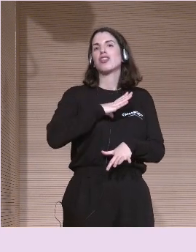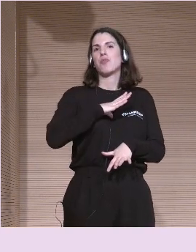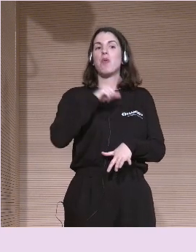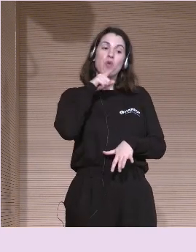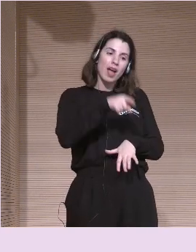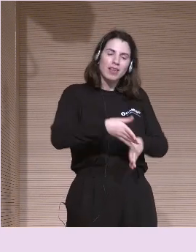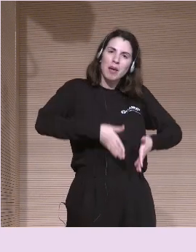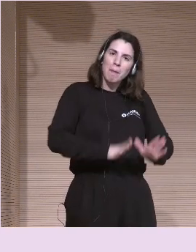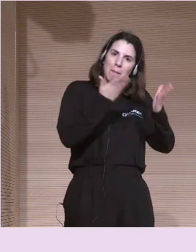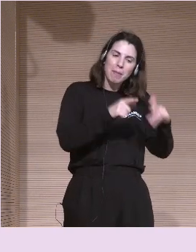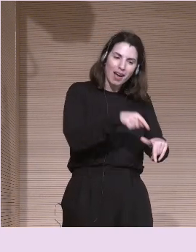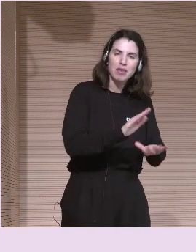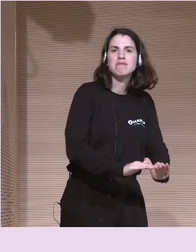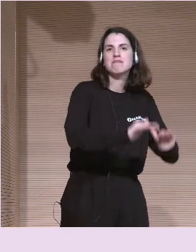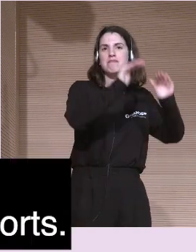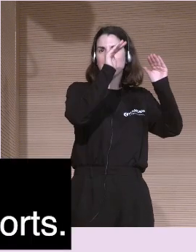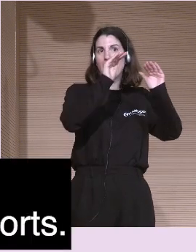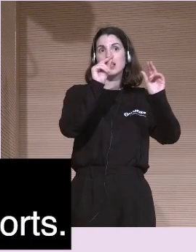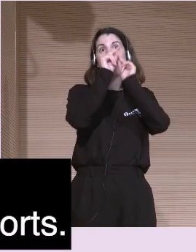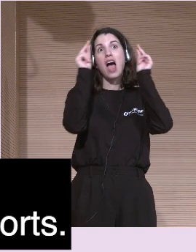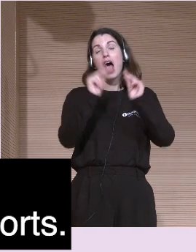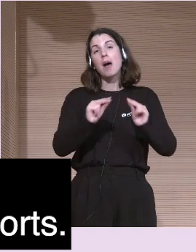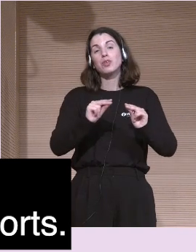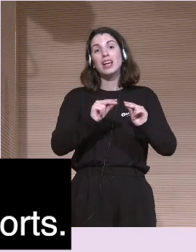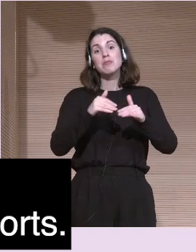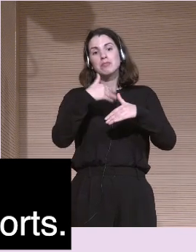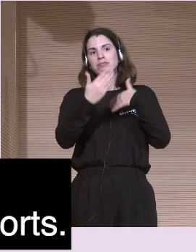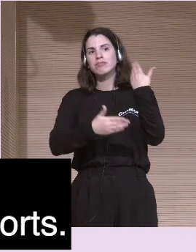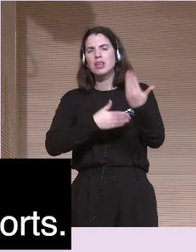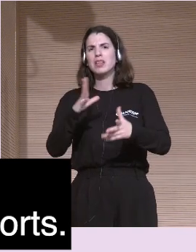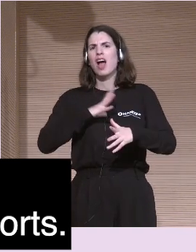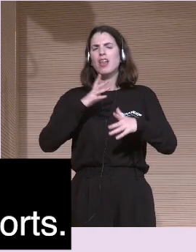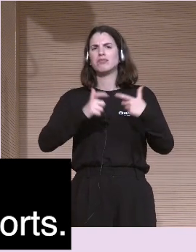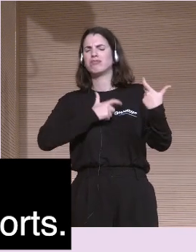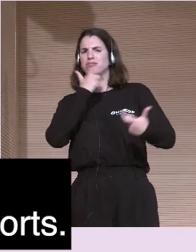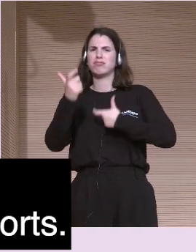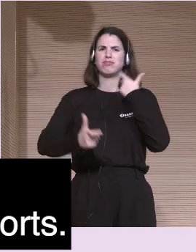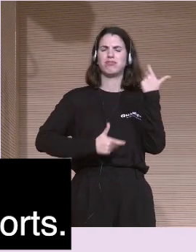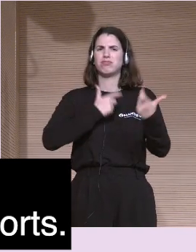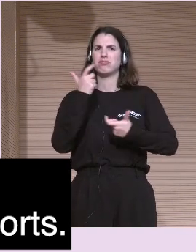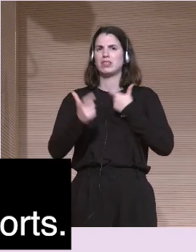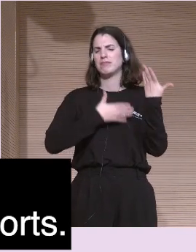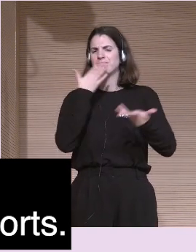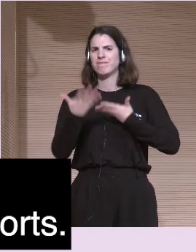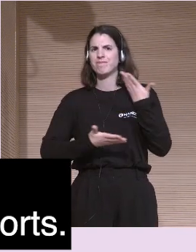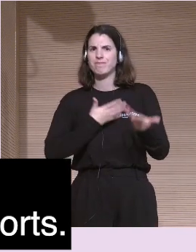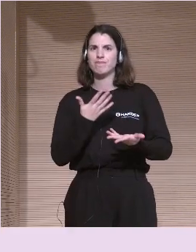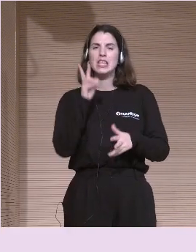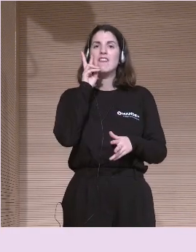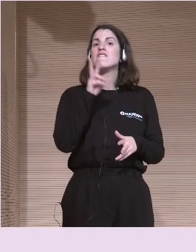racist abuse against them on social media. And that itself was picked up as a news story by outlets like the New York Times and Sky Sports and so